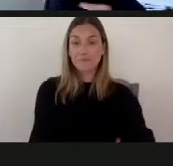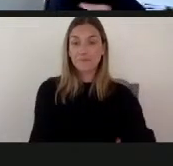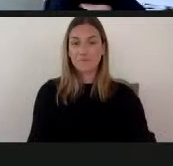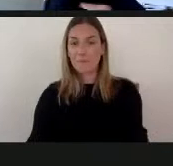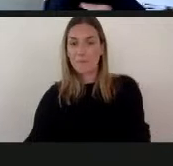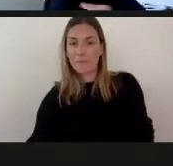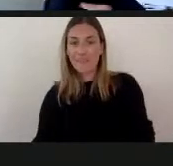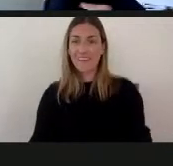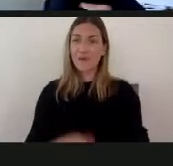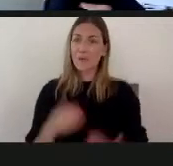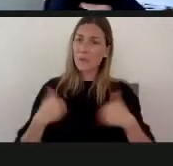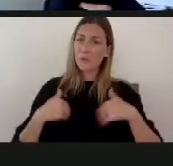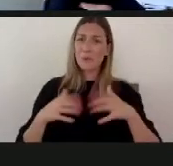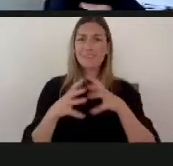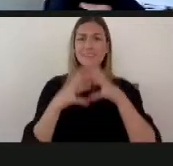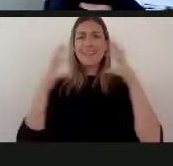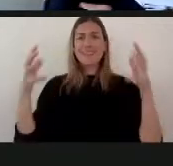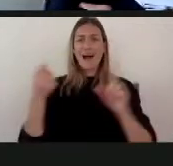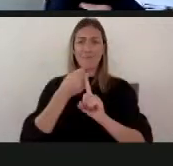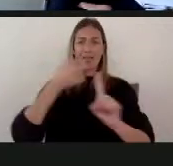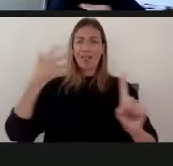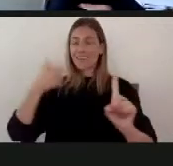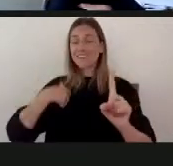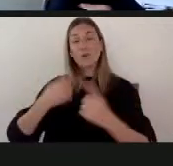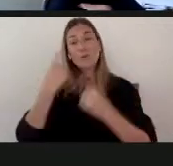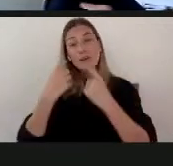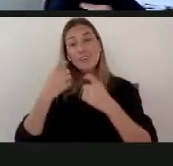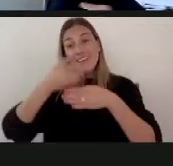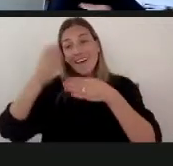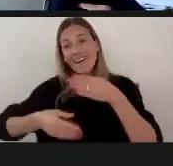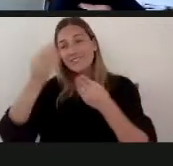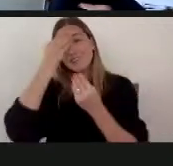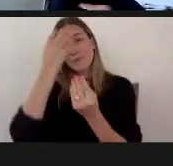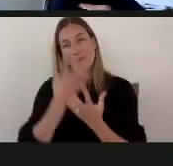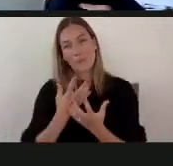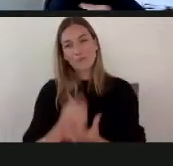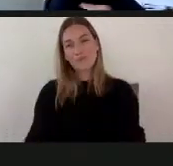That was a lot, Christine. So if you have questions on that at the end, just let me know.